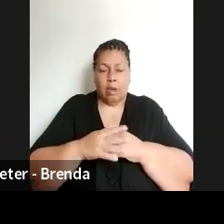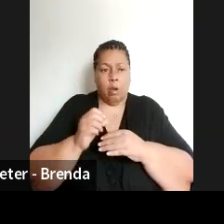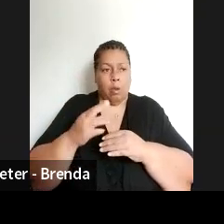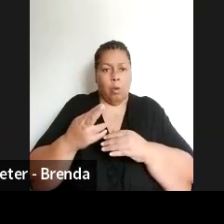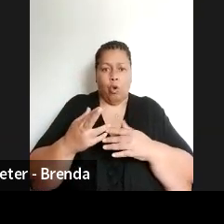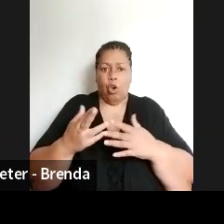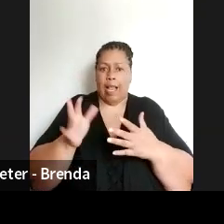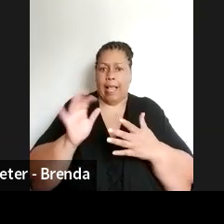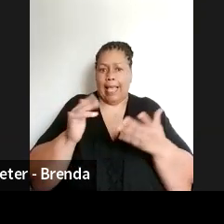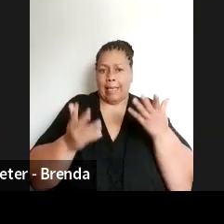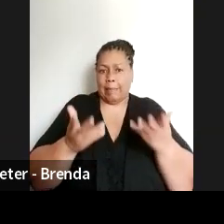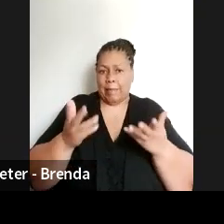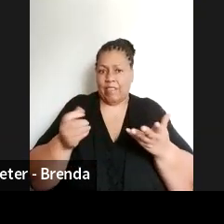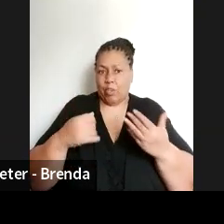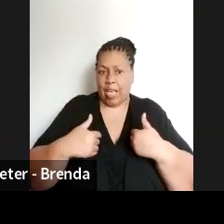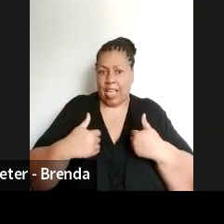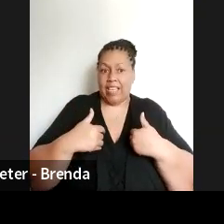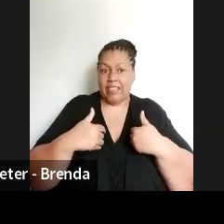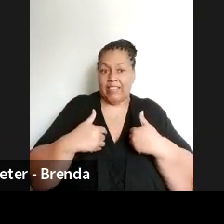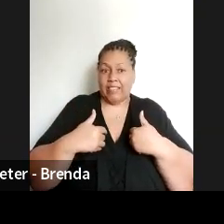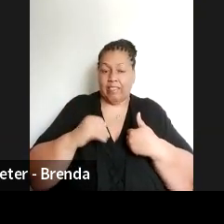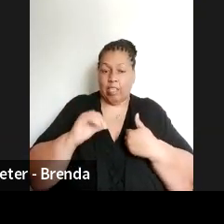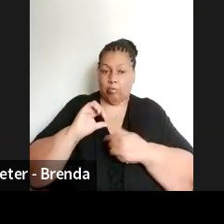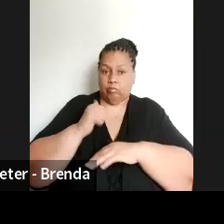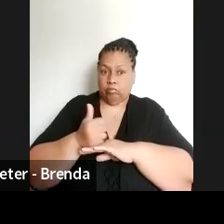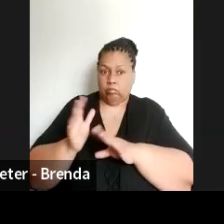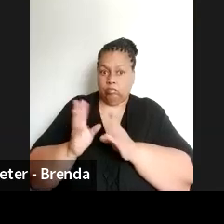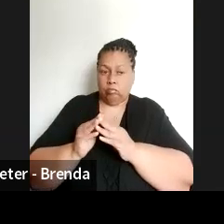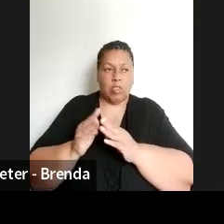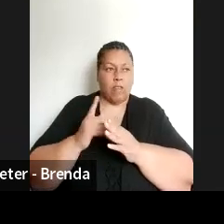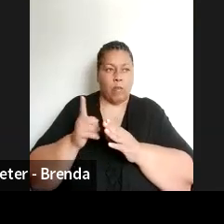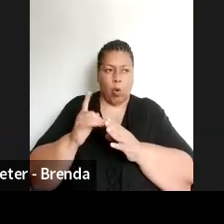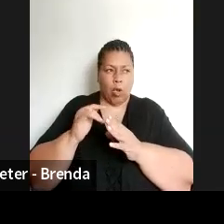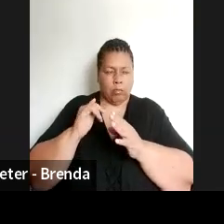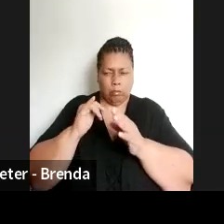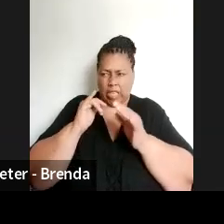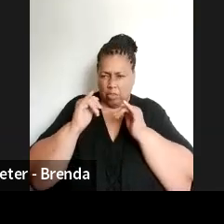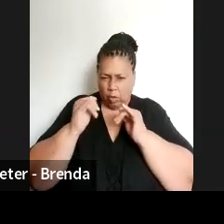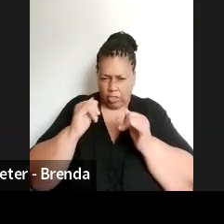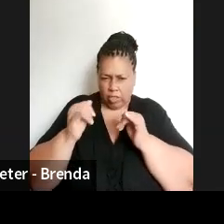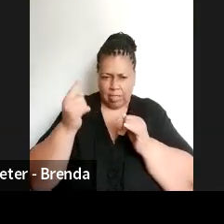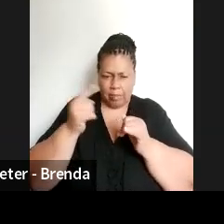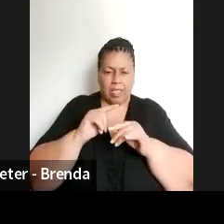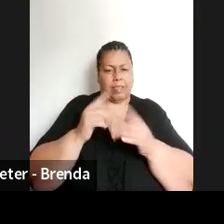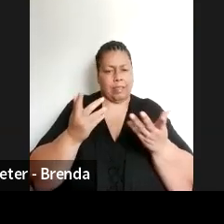or like maybe if there was like a session set aside for like additional instruction. But I think as much as possible,